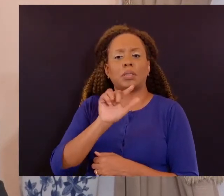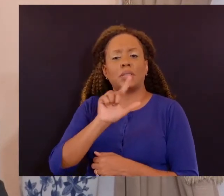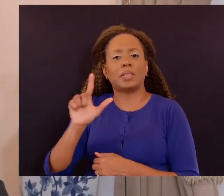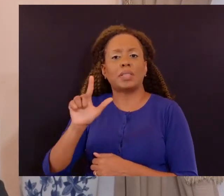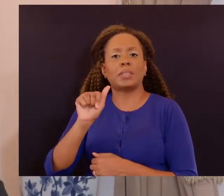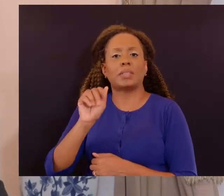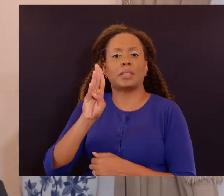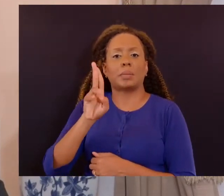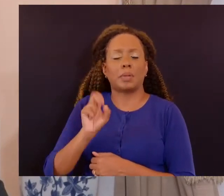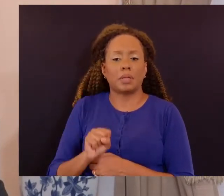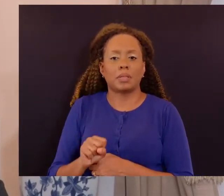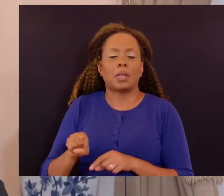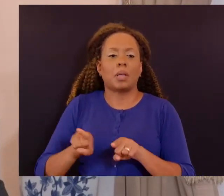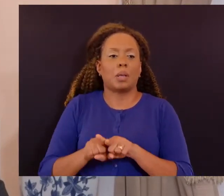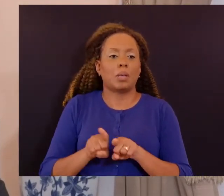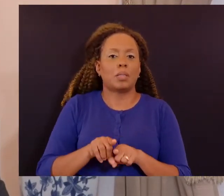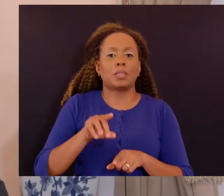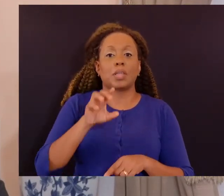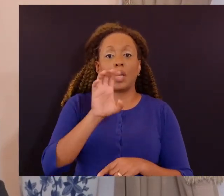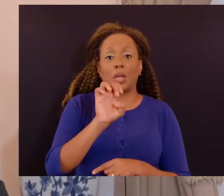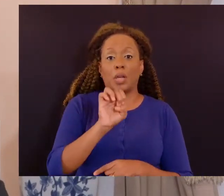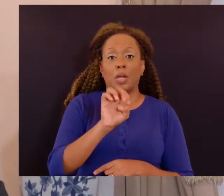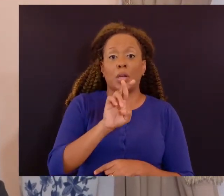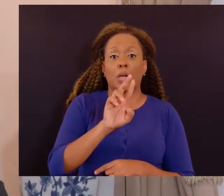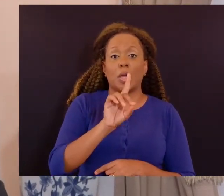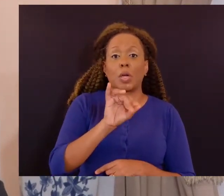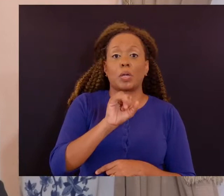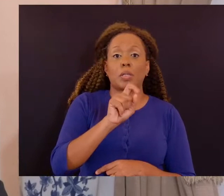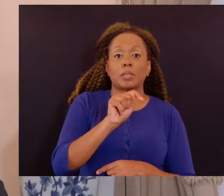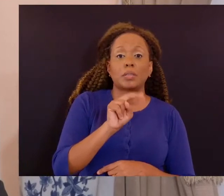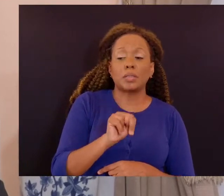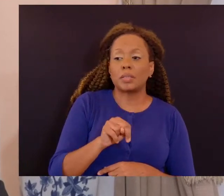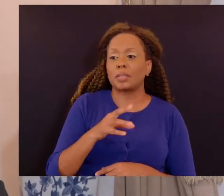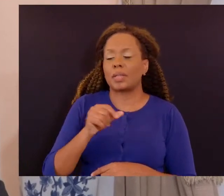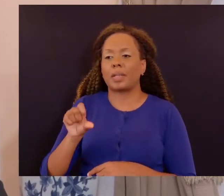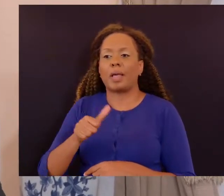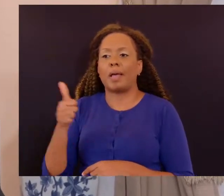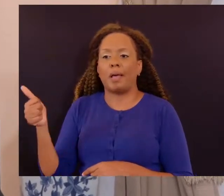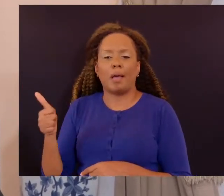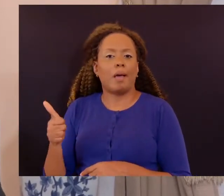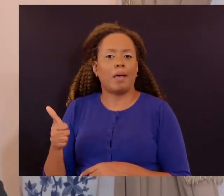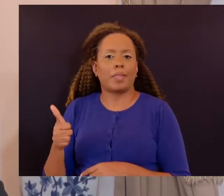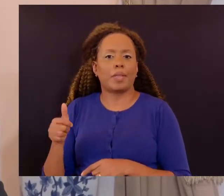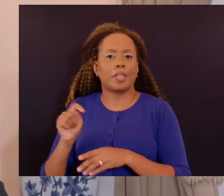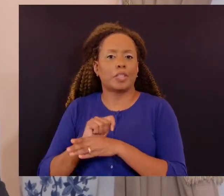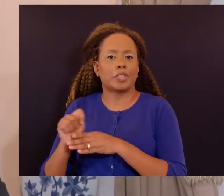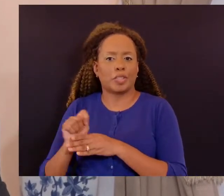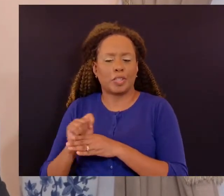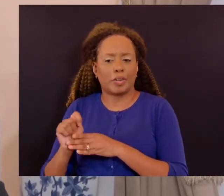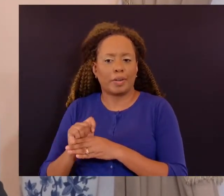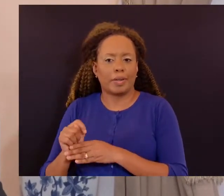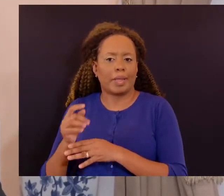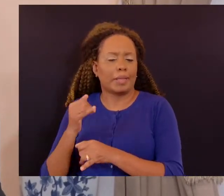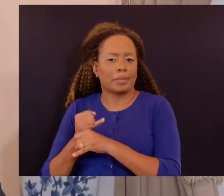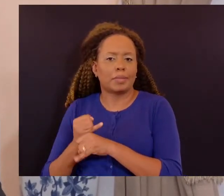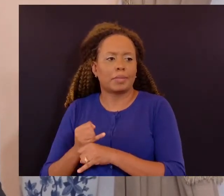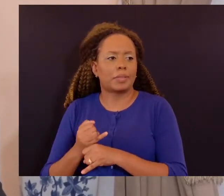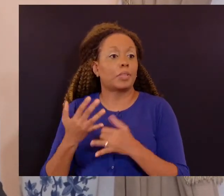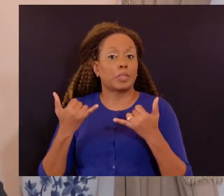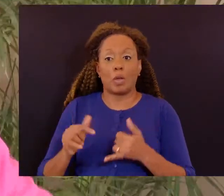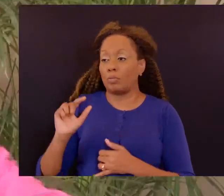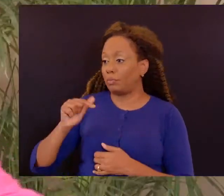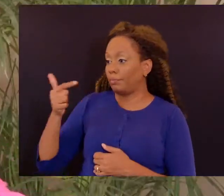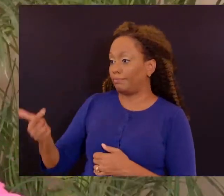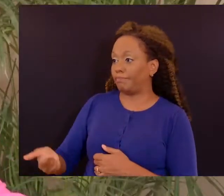between the Urdeston Teachers Training College and the wider teaching profession. Dr. Denny, if you can just take us through some of those